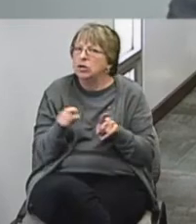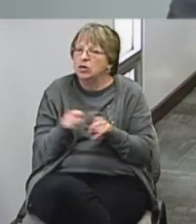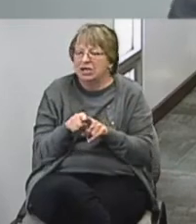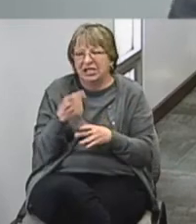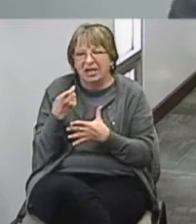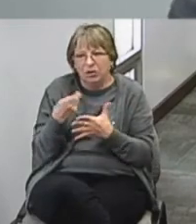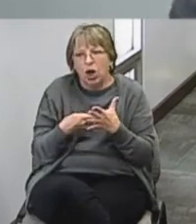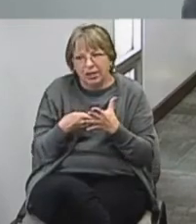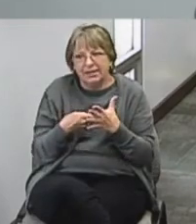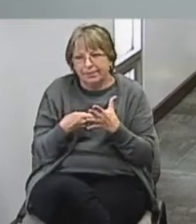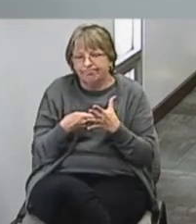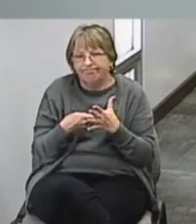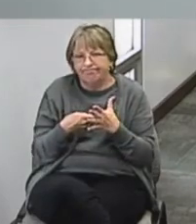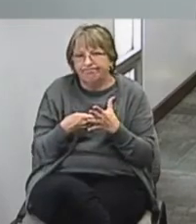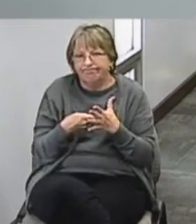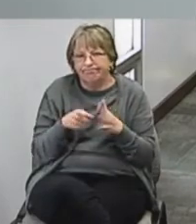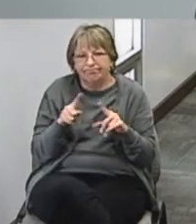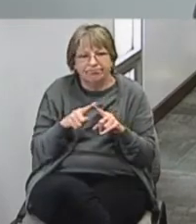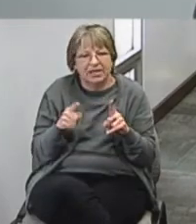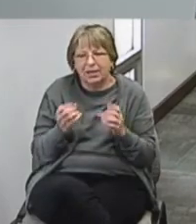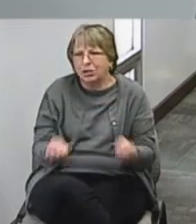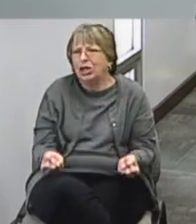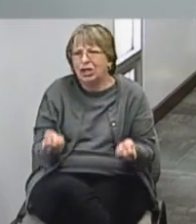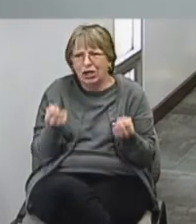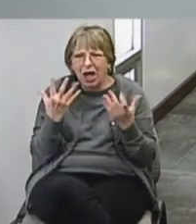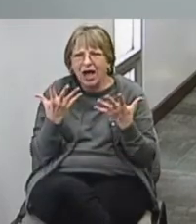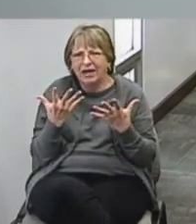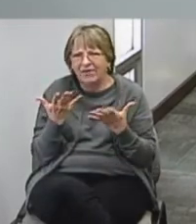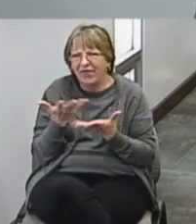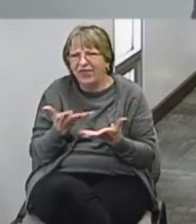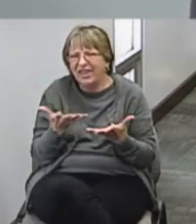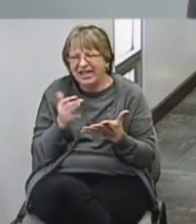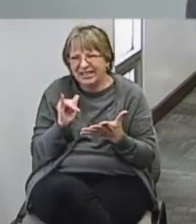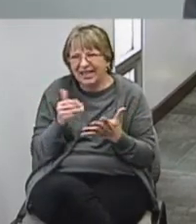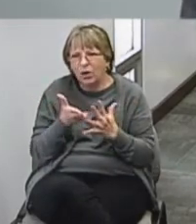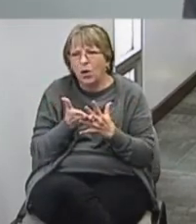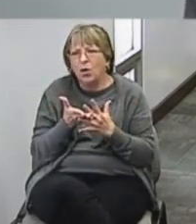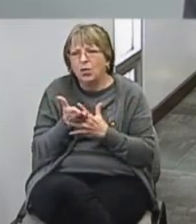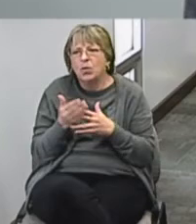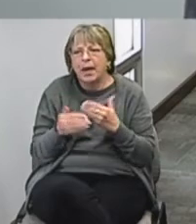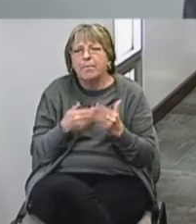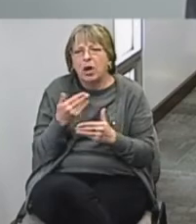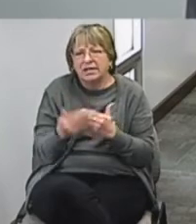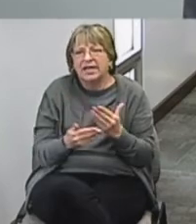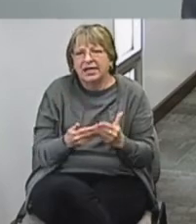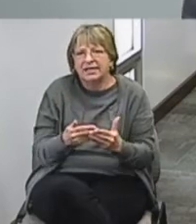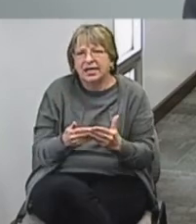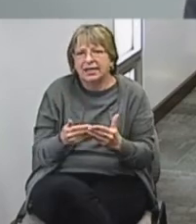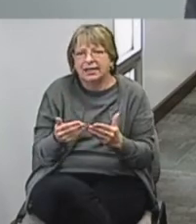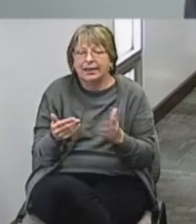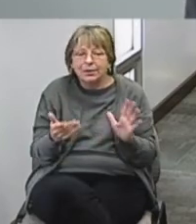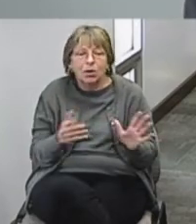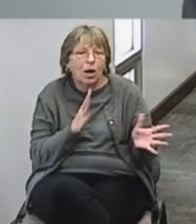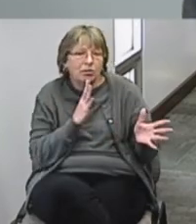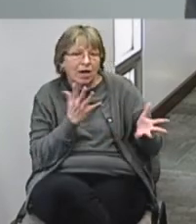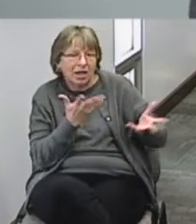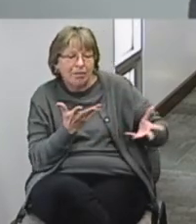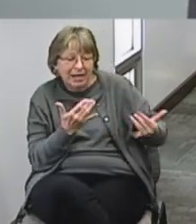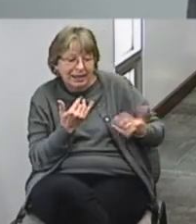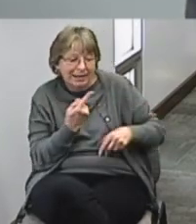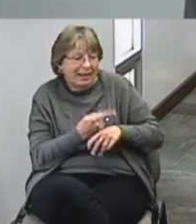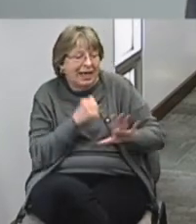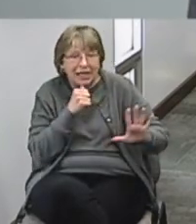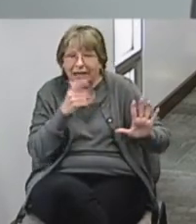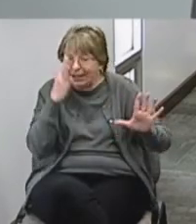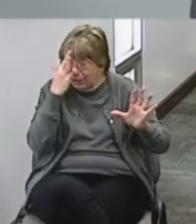that. But there are just a lot of things that go through that process. And so I'm bringing this up today, not that you need a